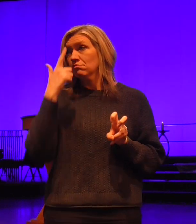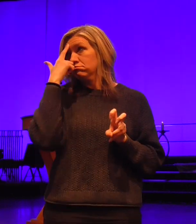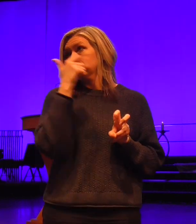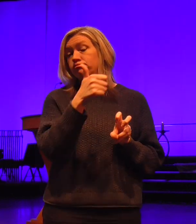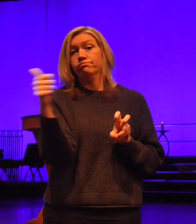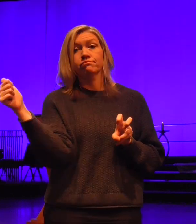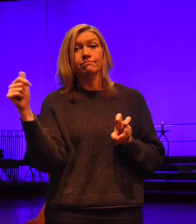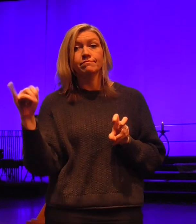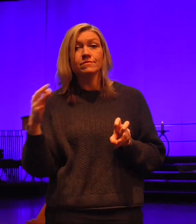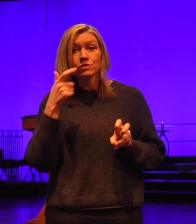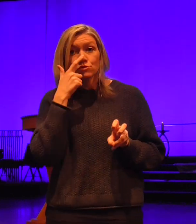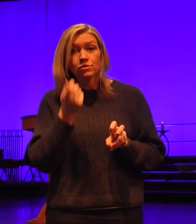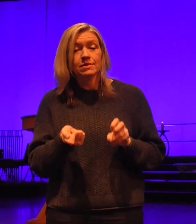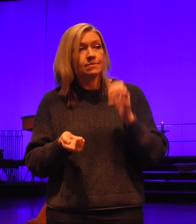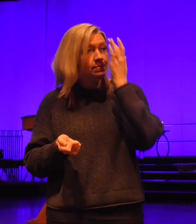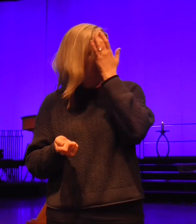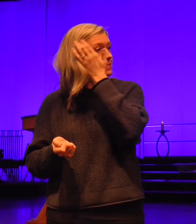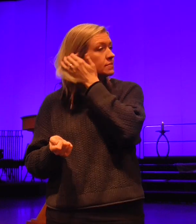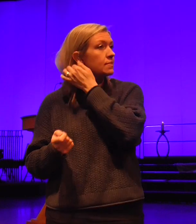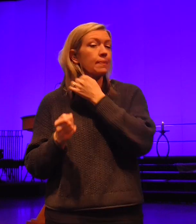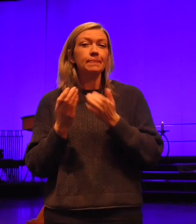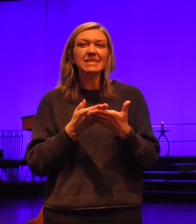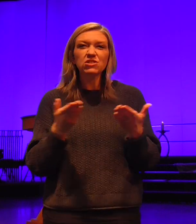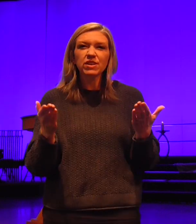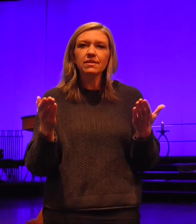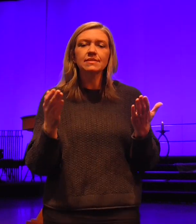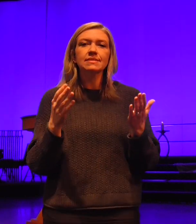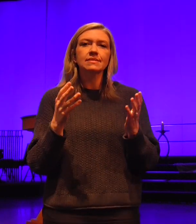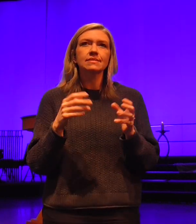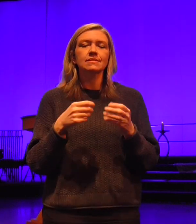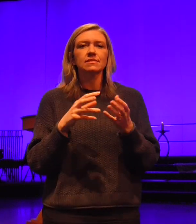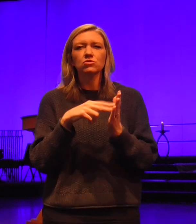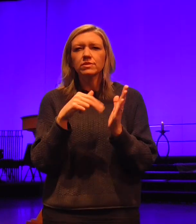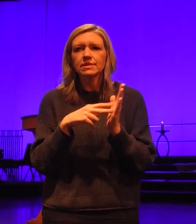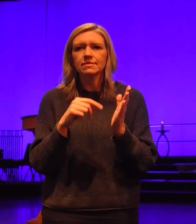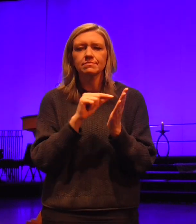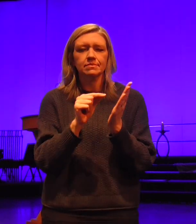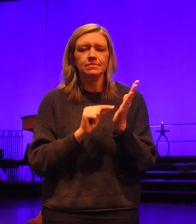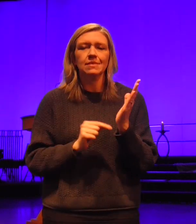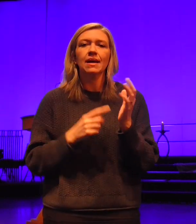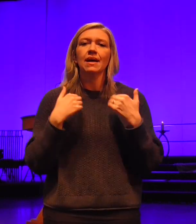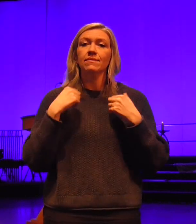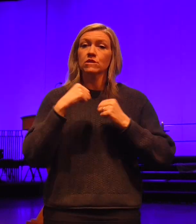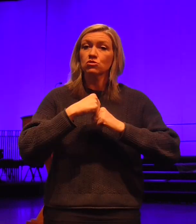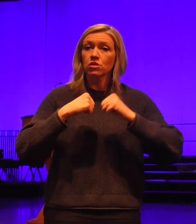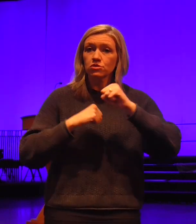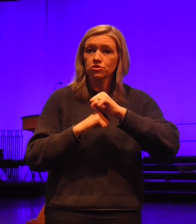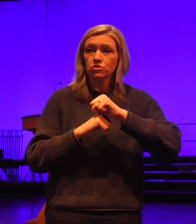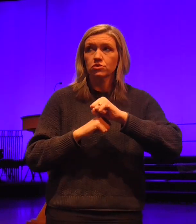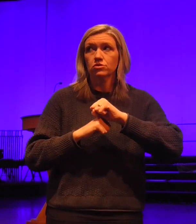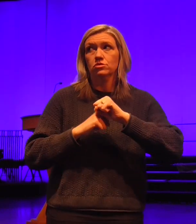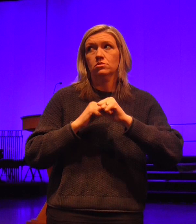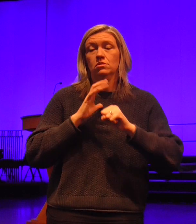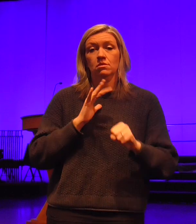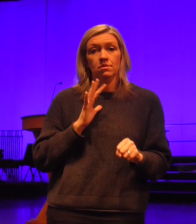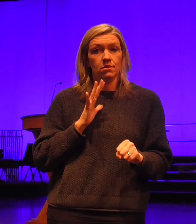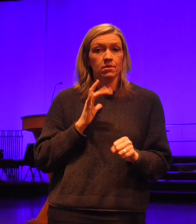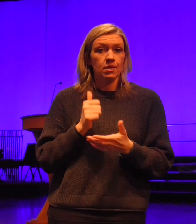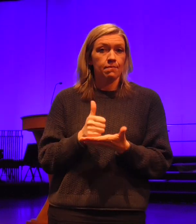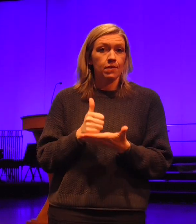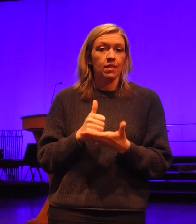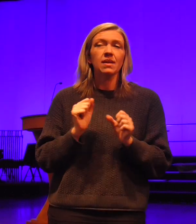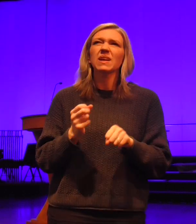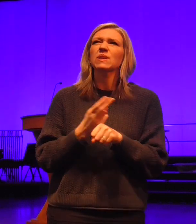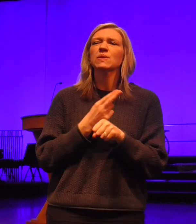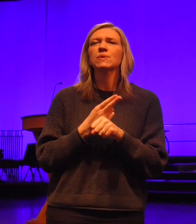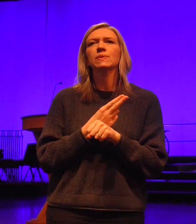them. And in the materials, there's a structure that is very helpful that can be used during this time. We use it in